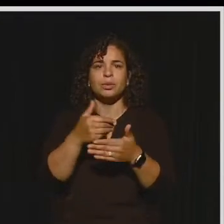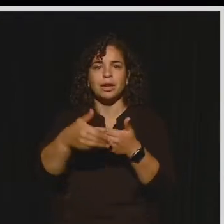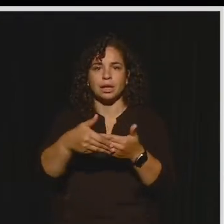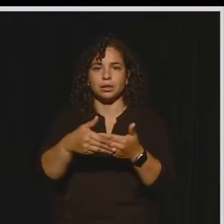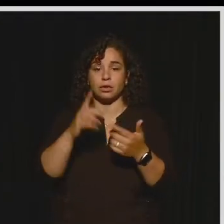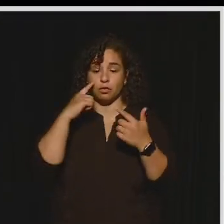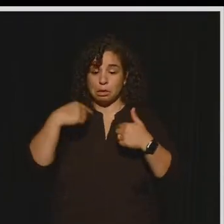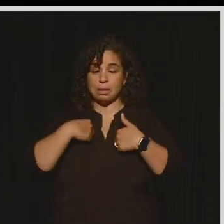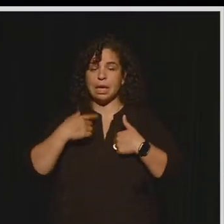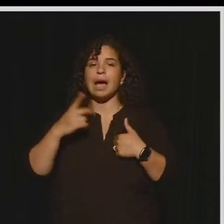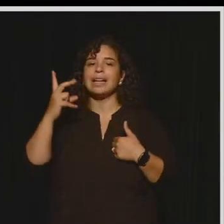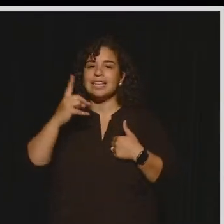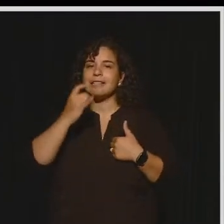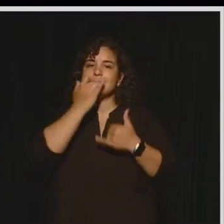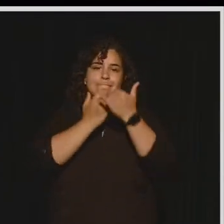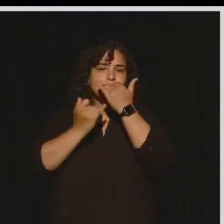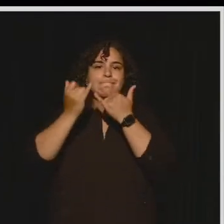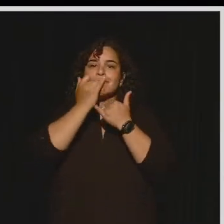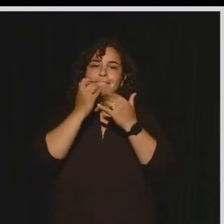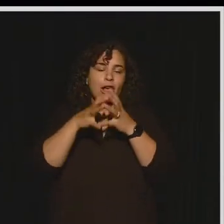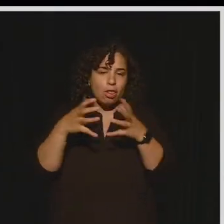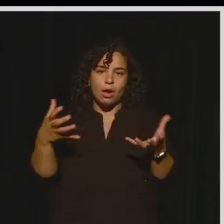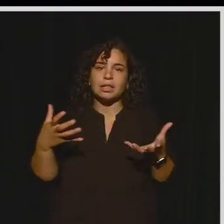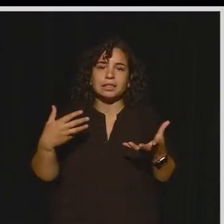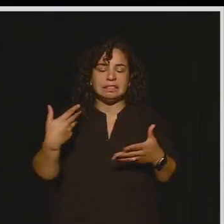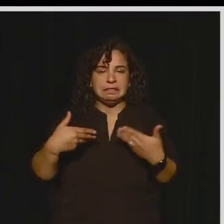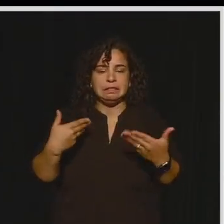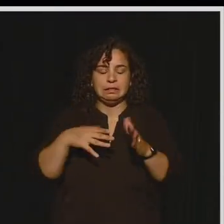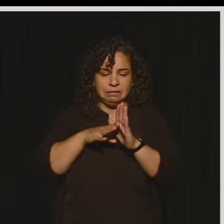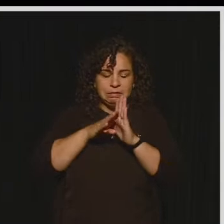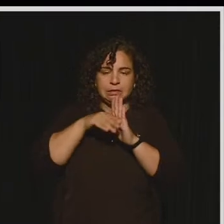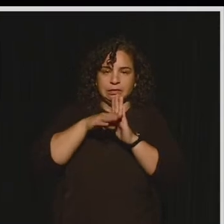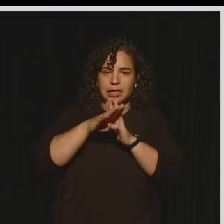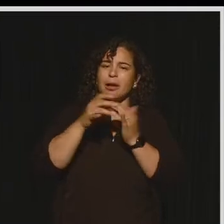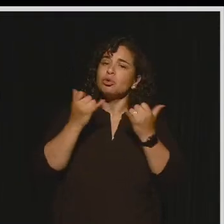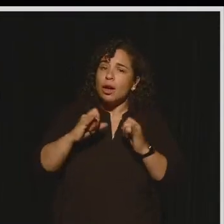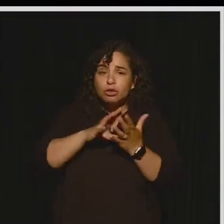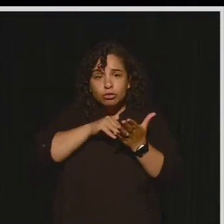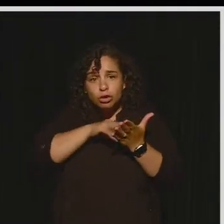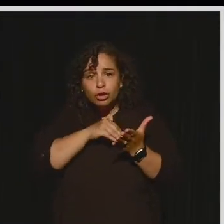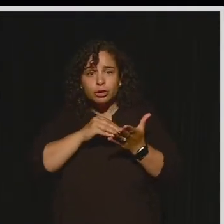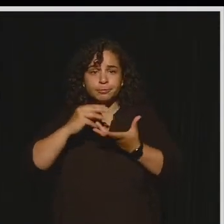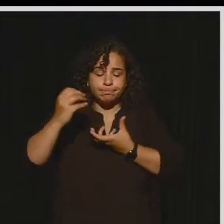I stumble a whole lot, and I'm trying to learn. But